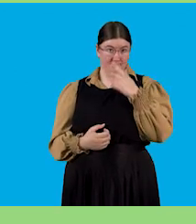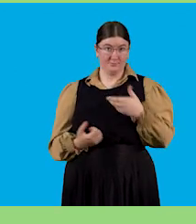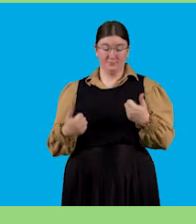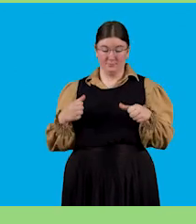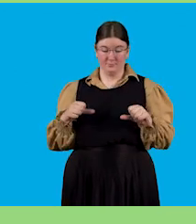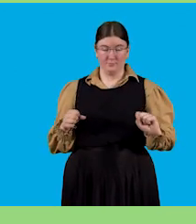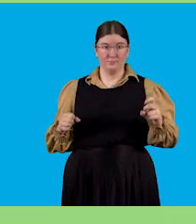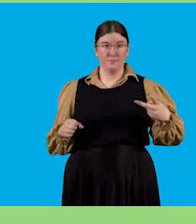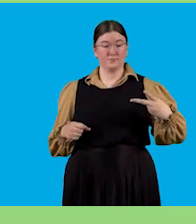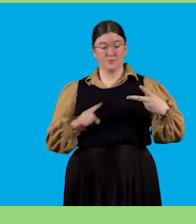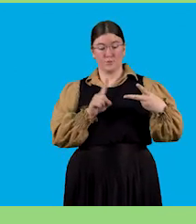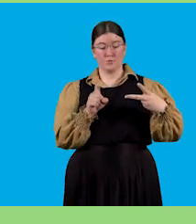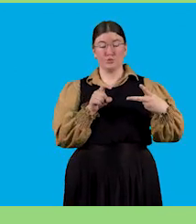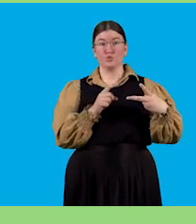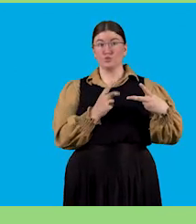And then